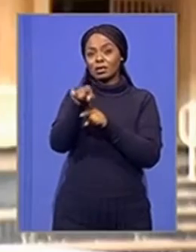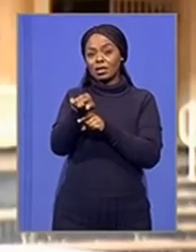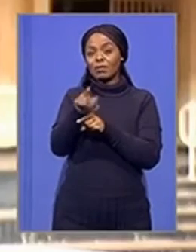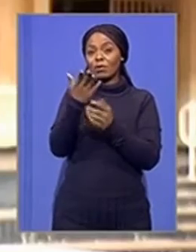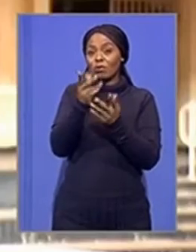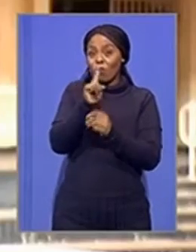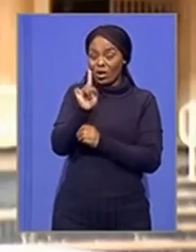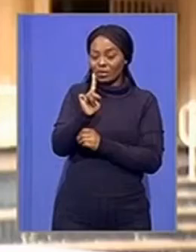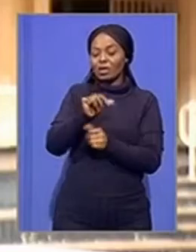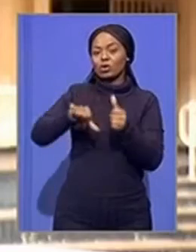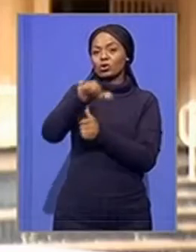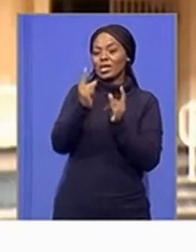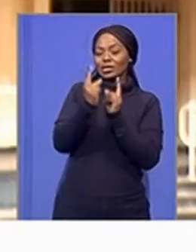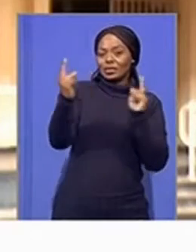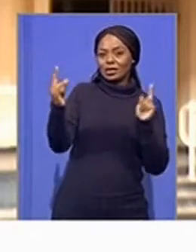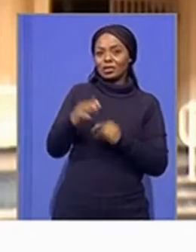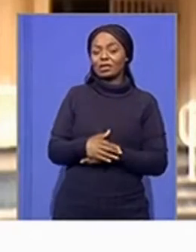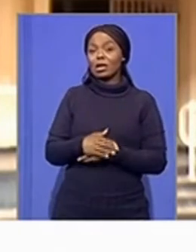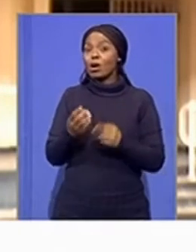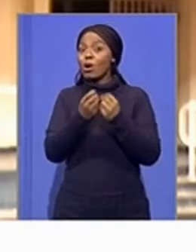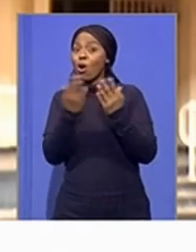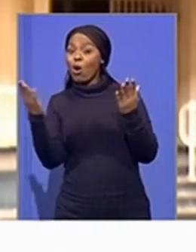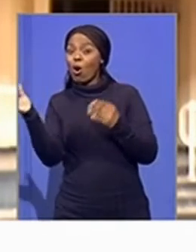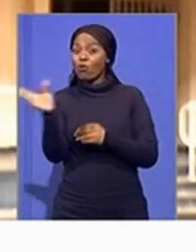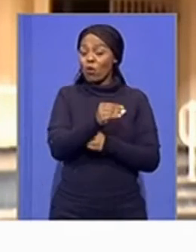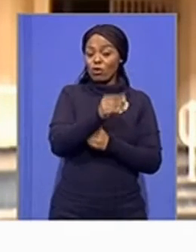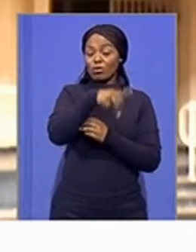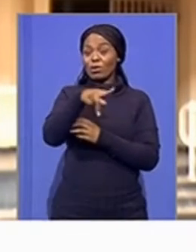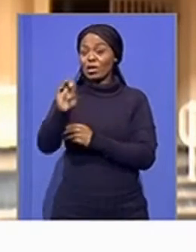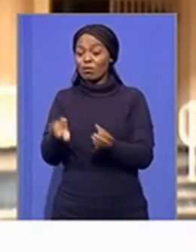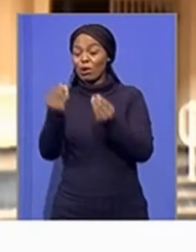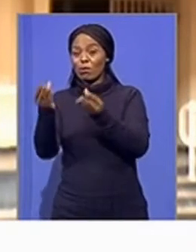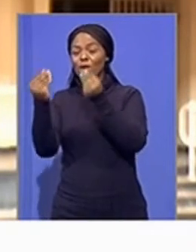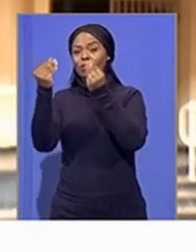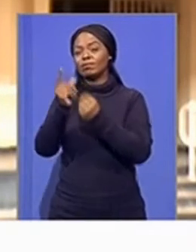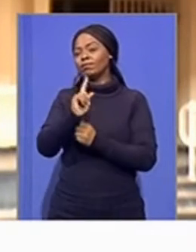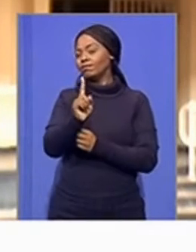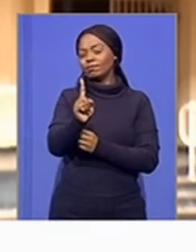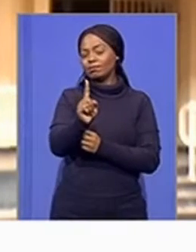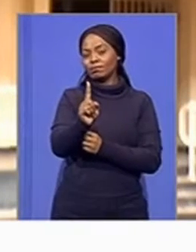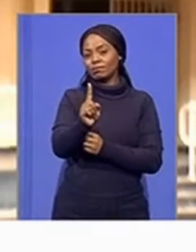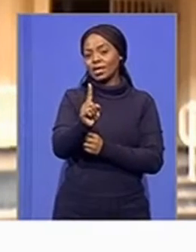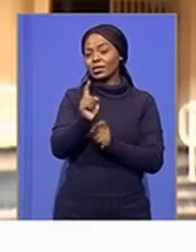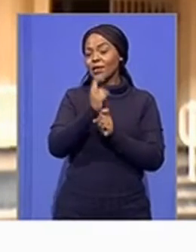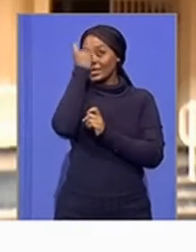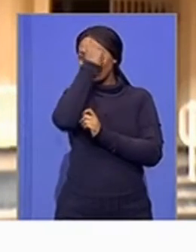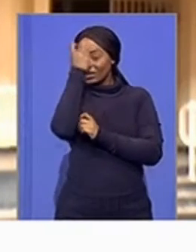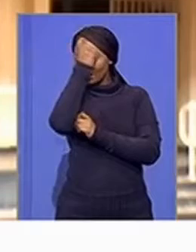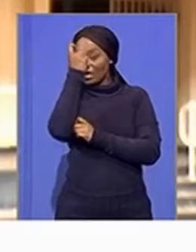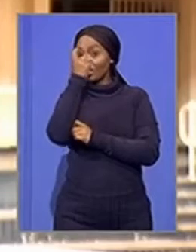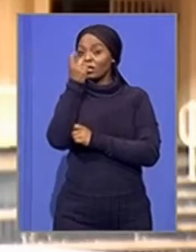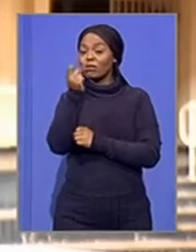Not all schools have received their PPEs. Not all schools have the enough screeners who must assist in